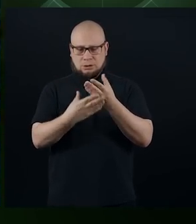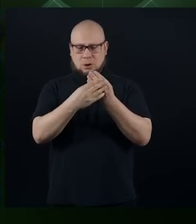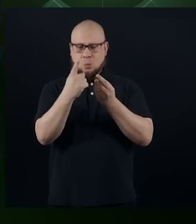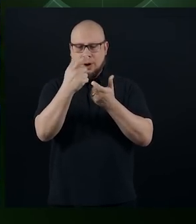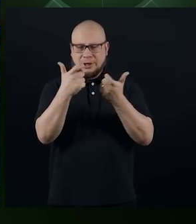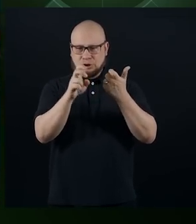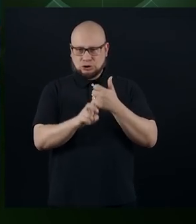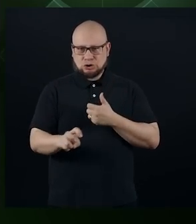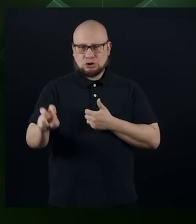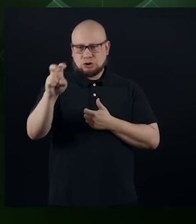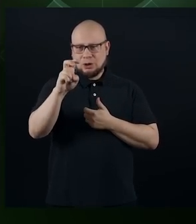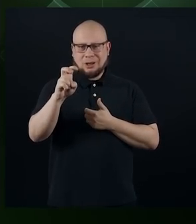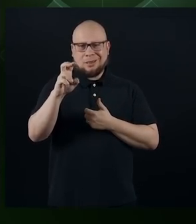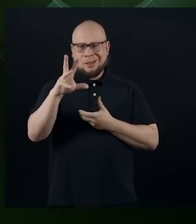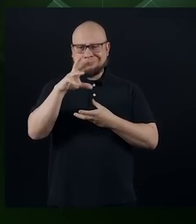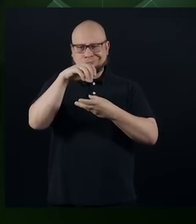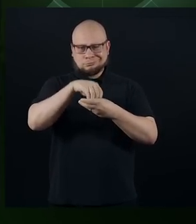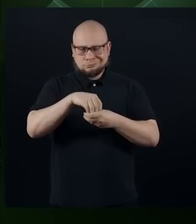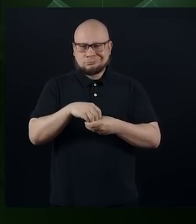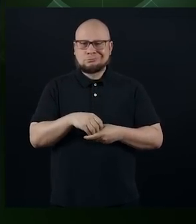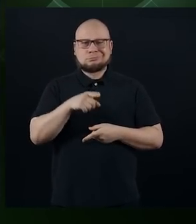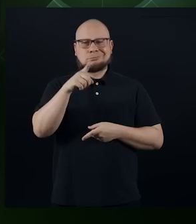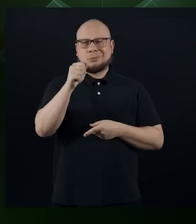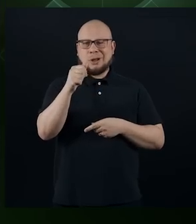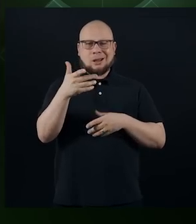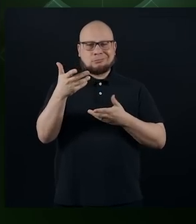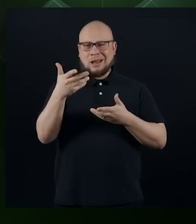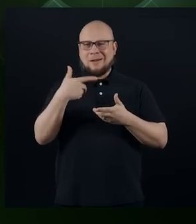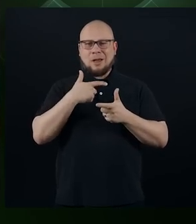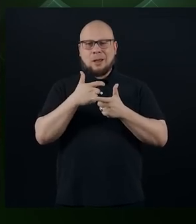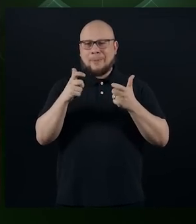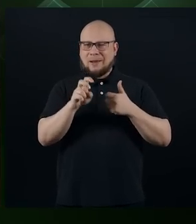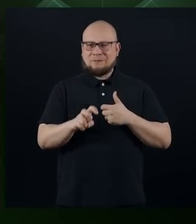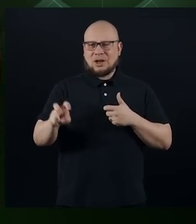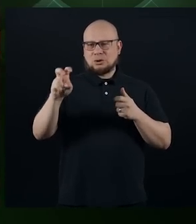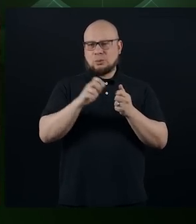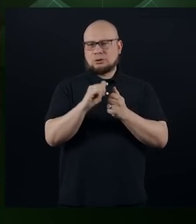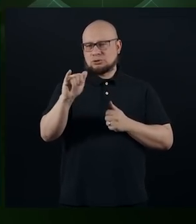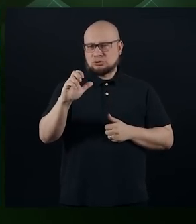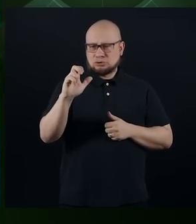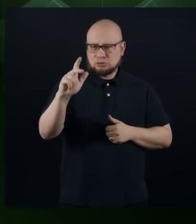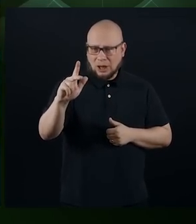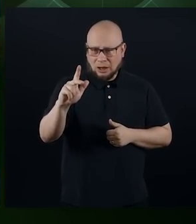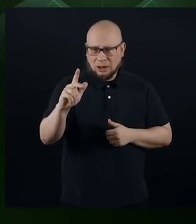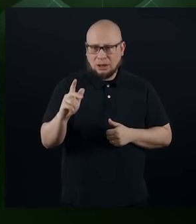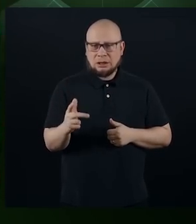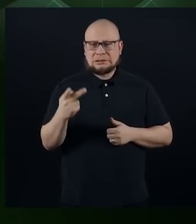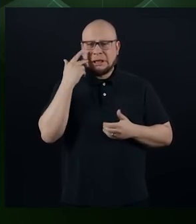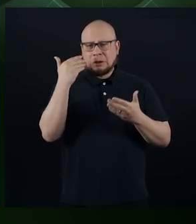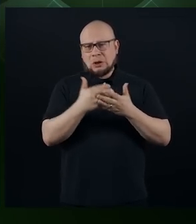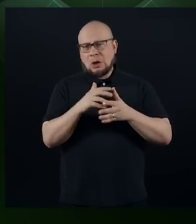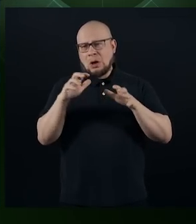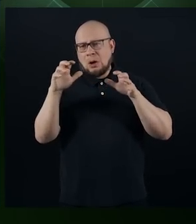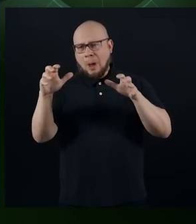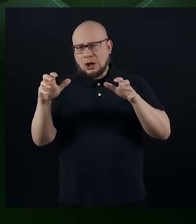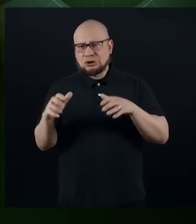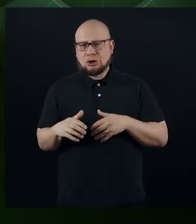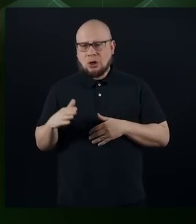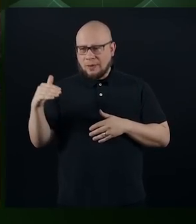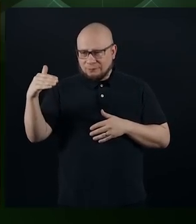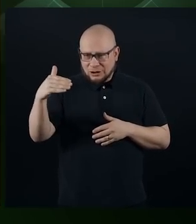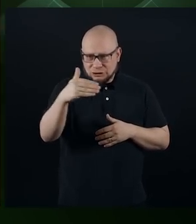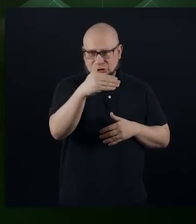Thieves, a pirate's life. Your chance to embark on this epic adventure with Jack Sparrow, encountering new creatures like